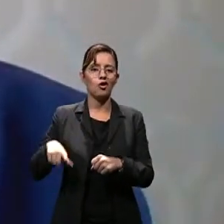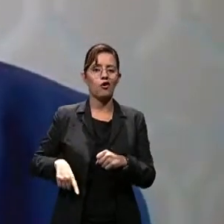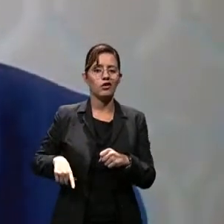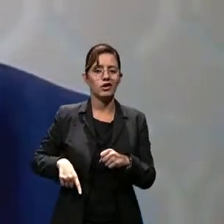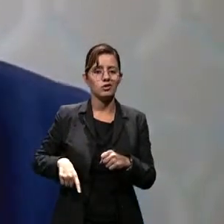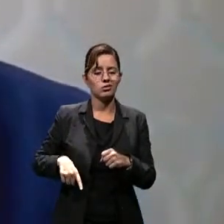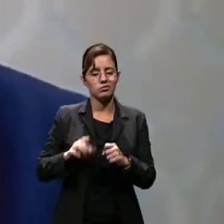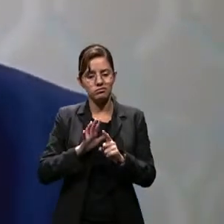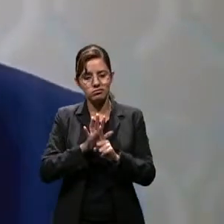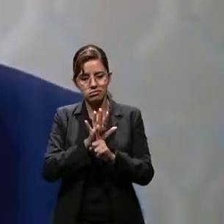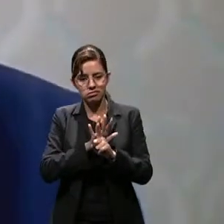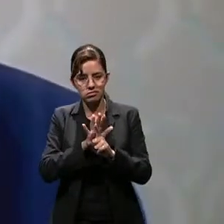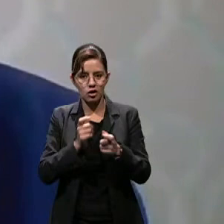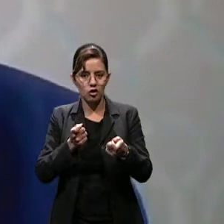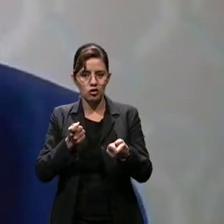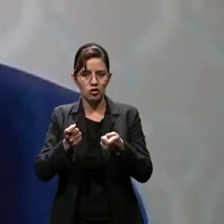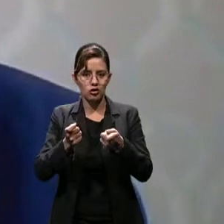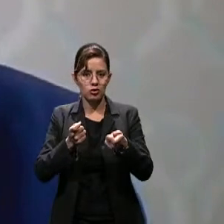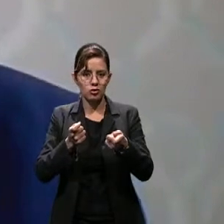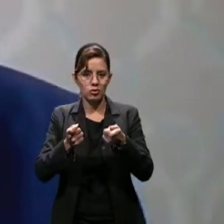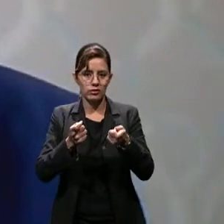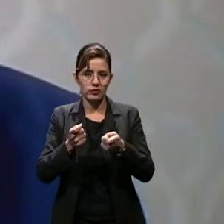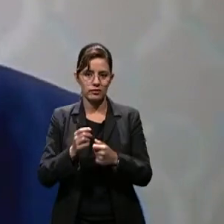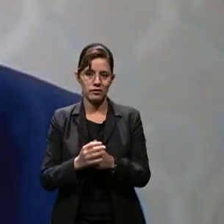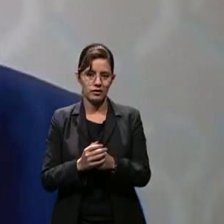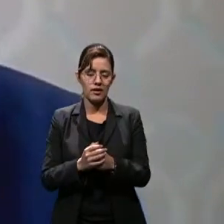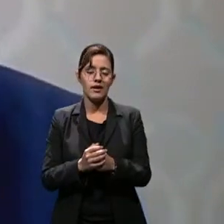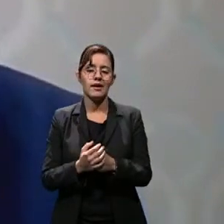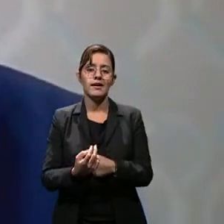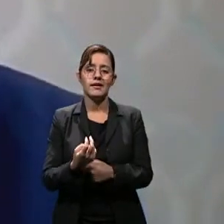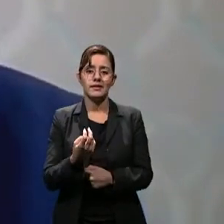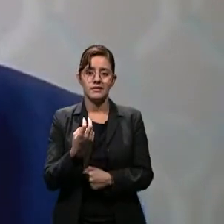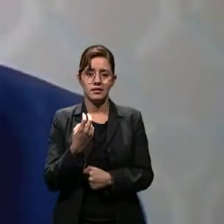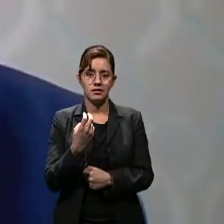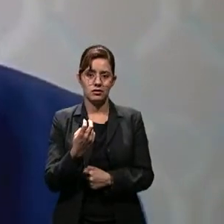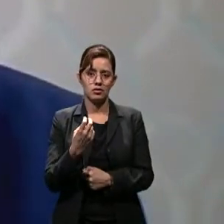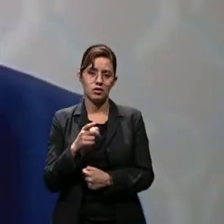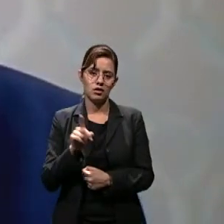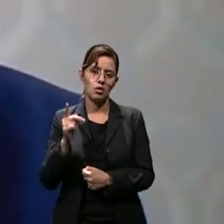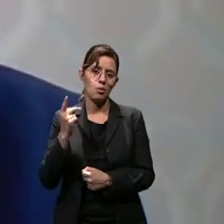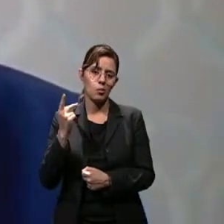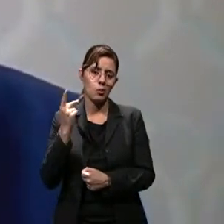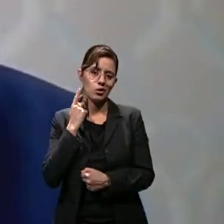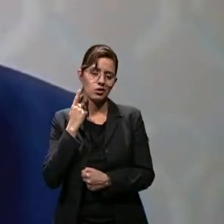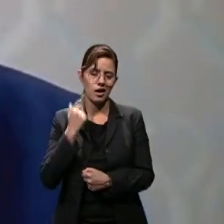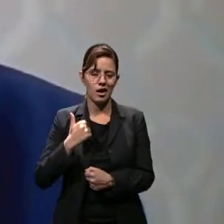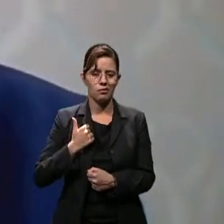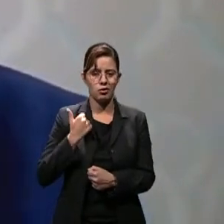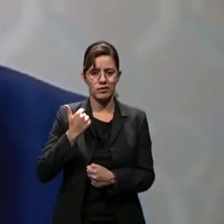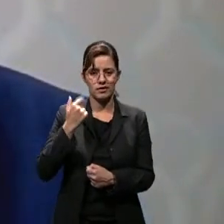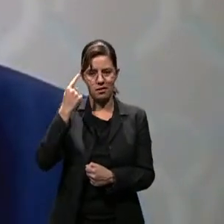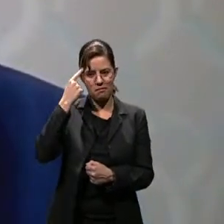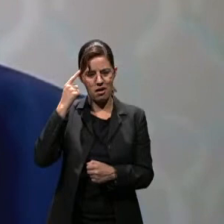and power, and it's turned into a branch for